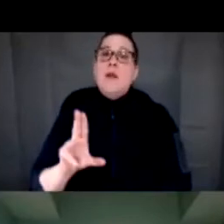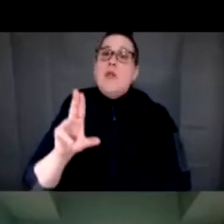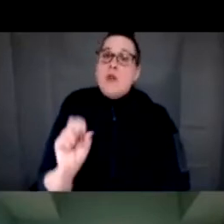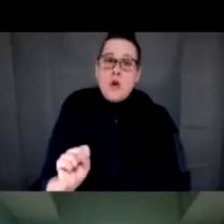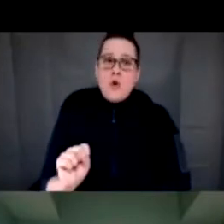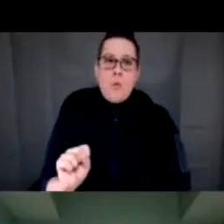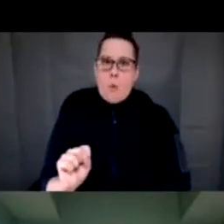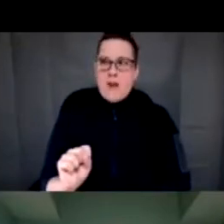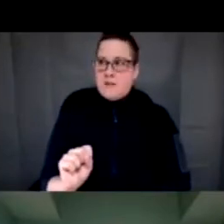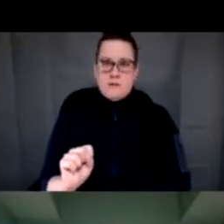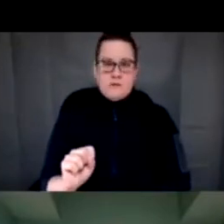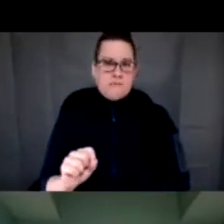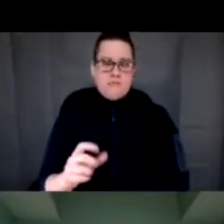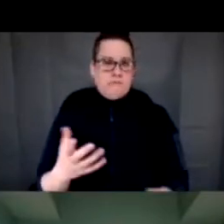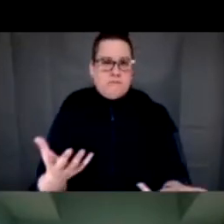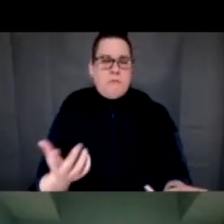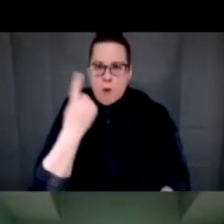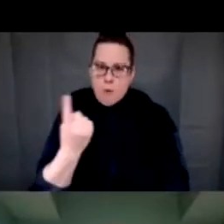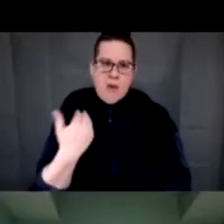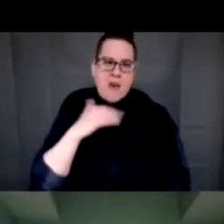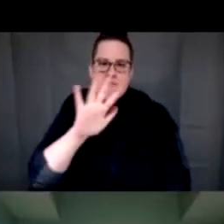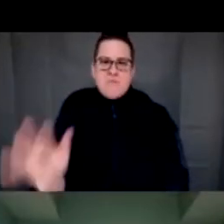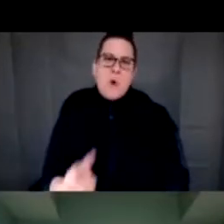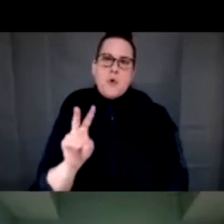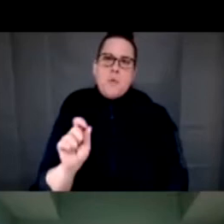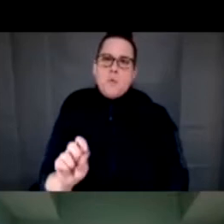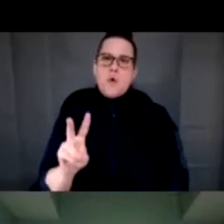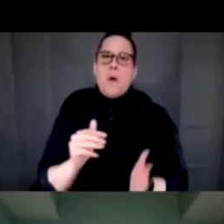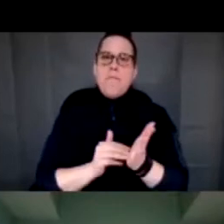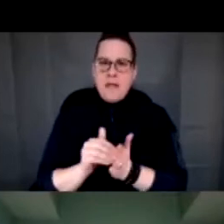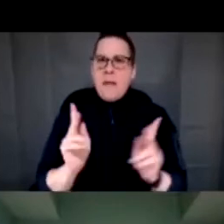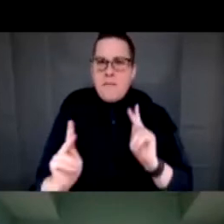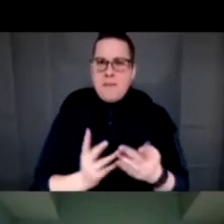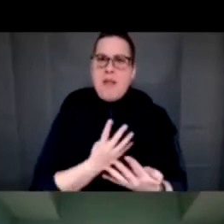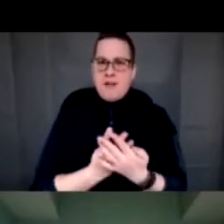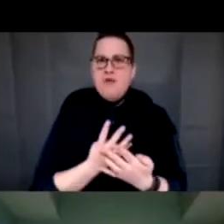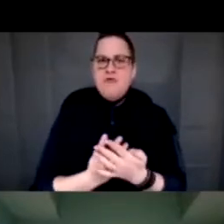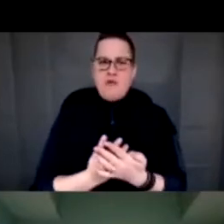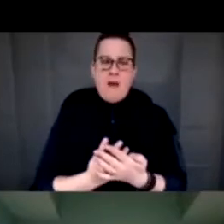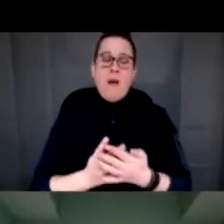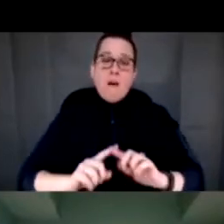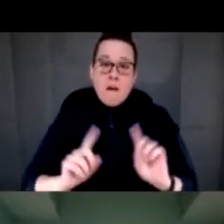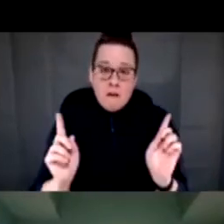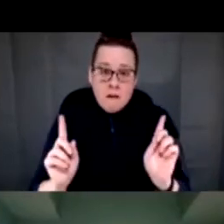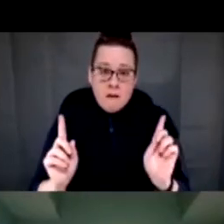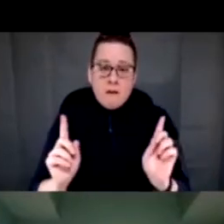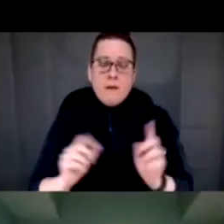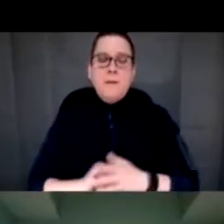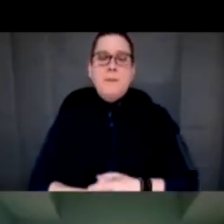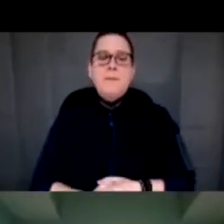any given time, there's more than 2.2 million people who are incarcerated. However, more